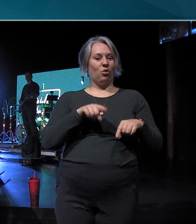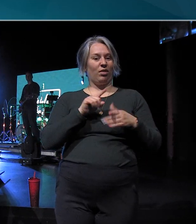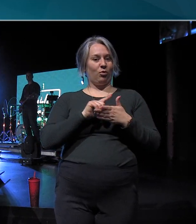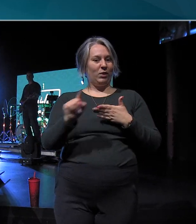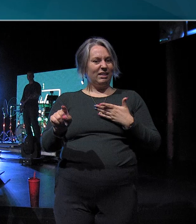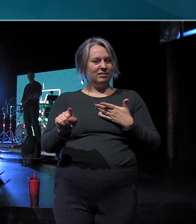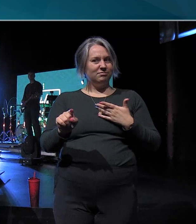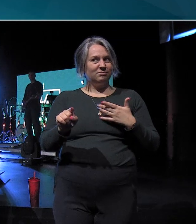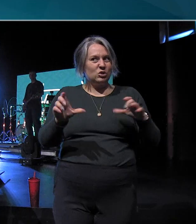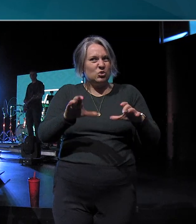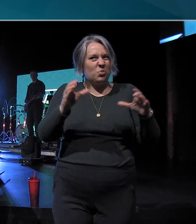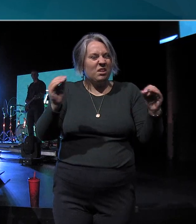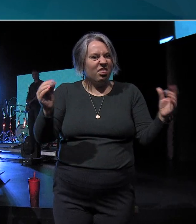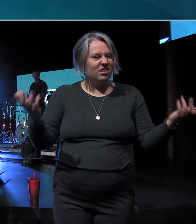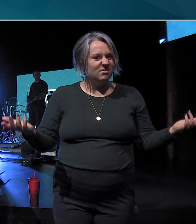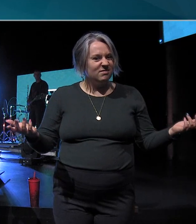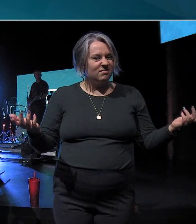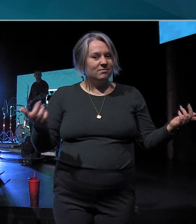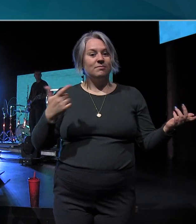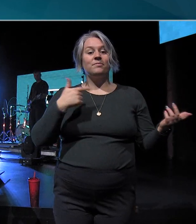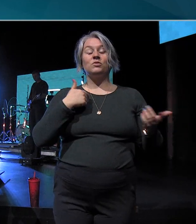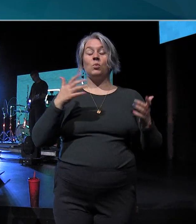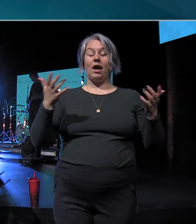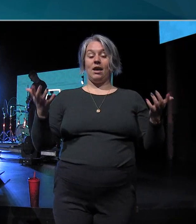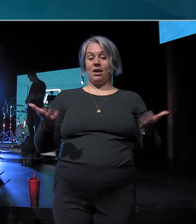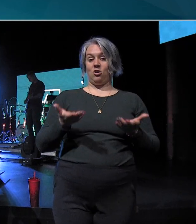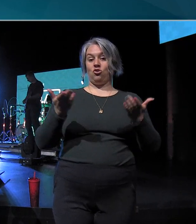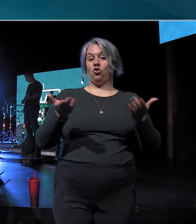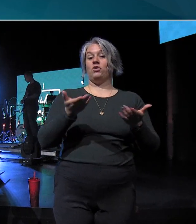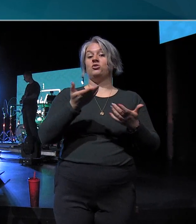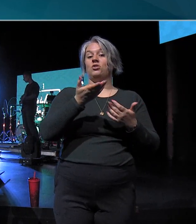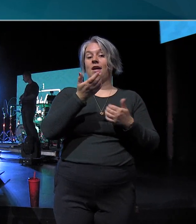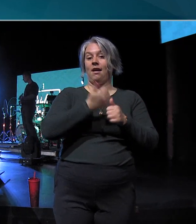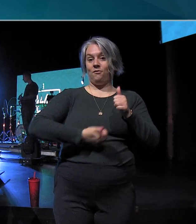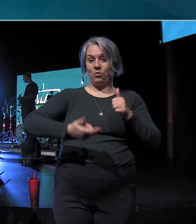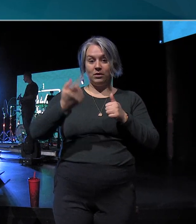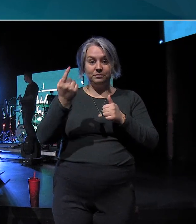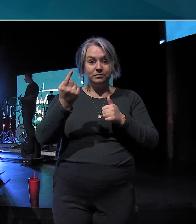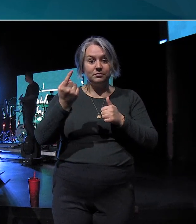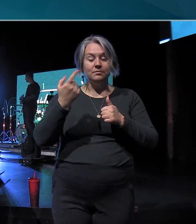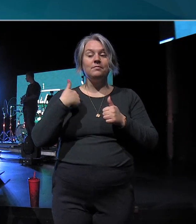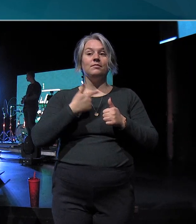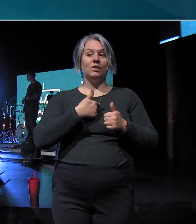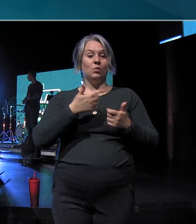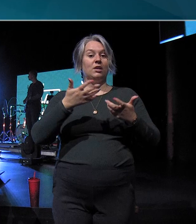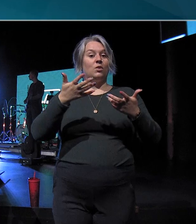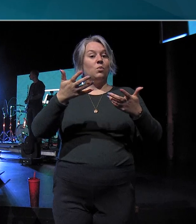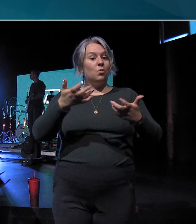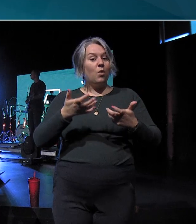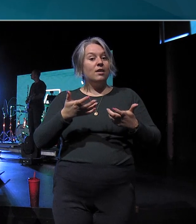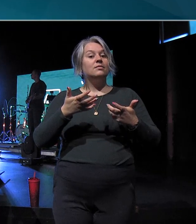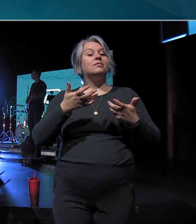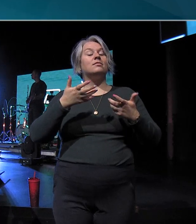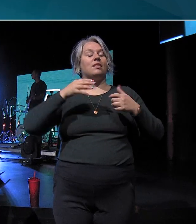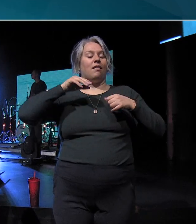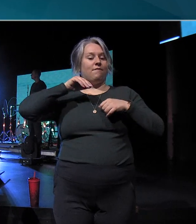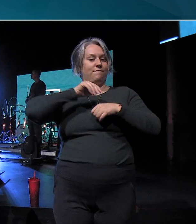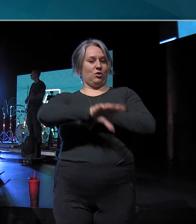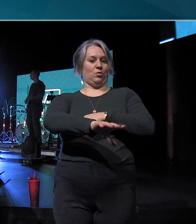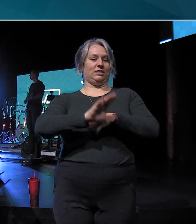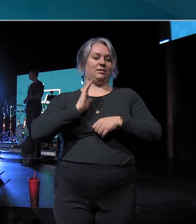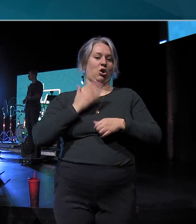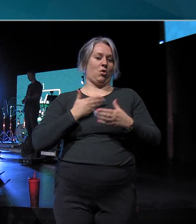so if I can encourage you this morning, we want to be the local church and influence this